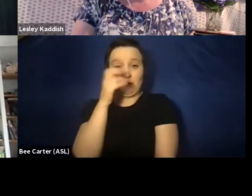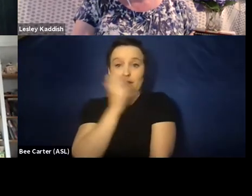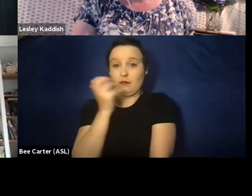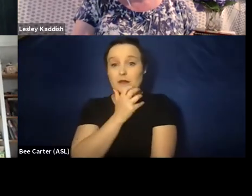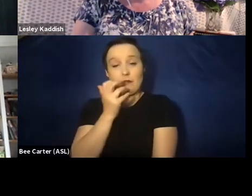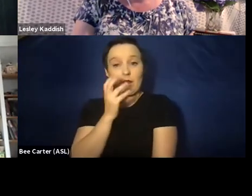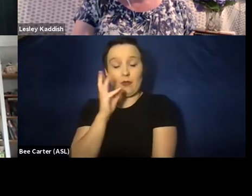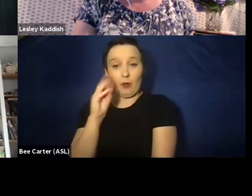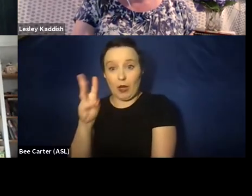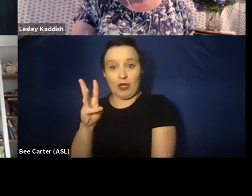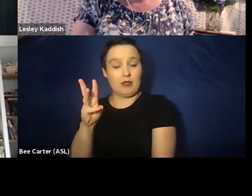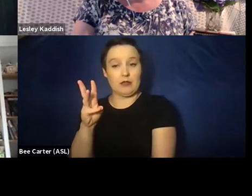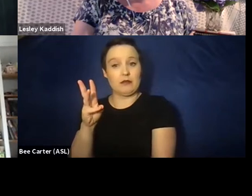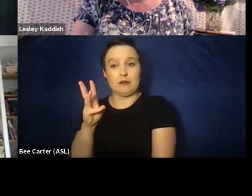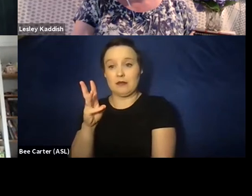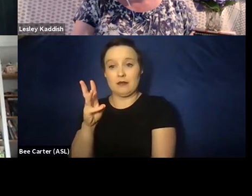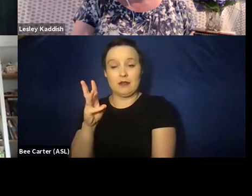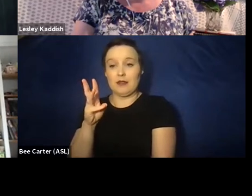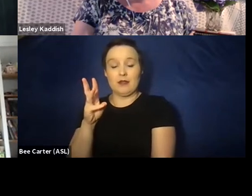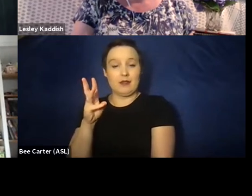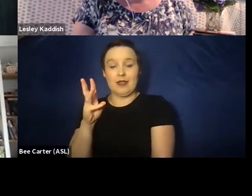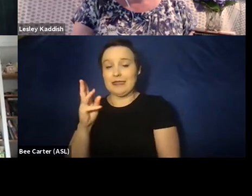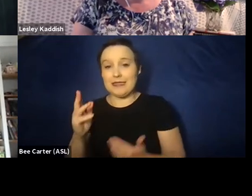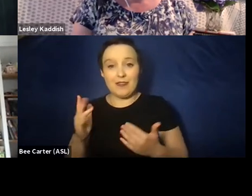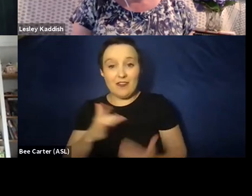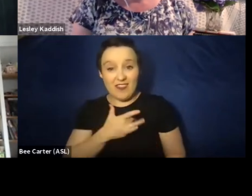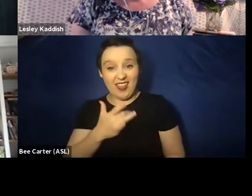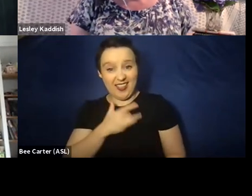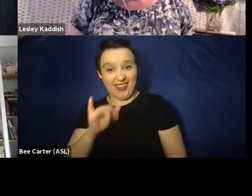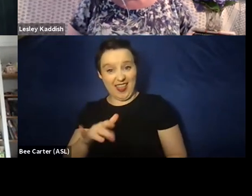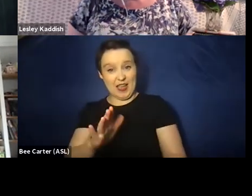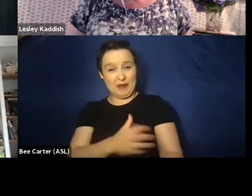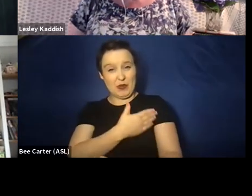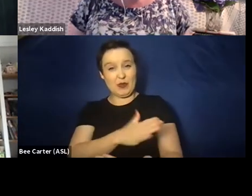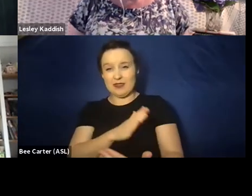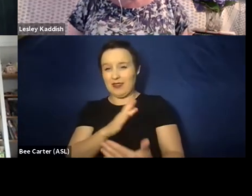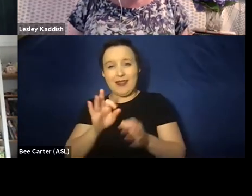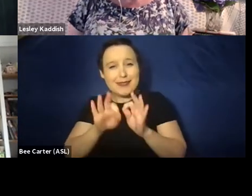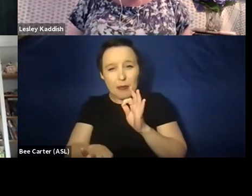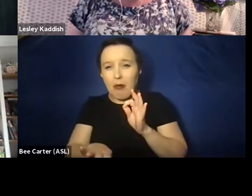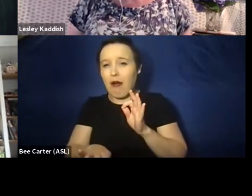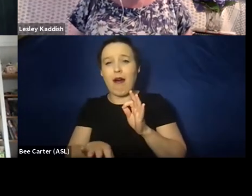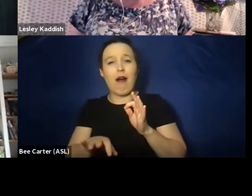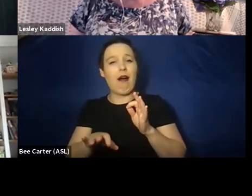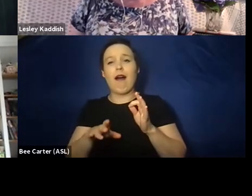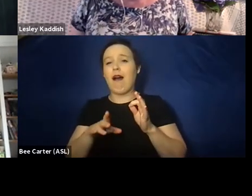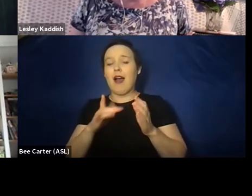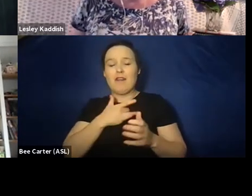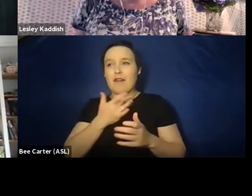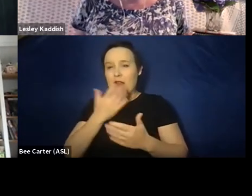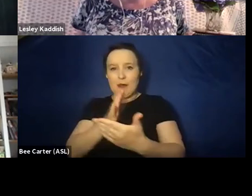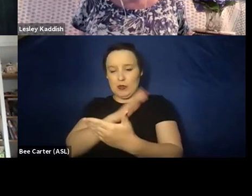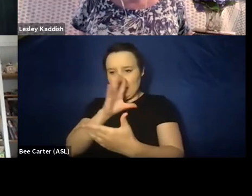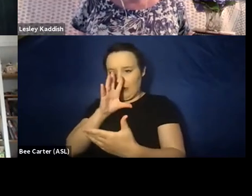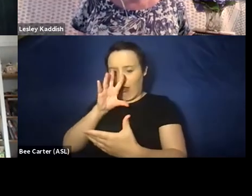how easy it was to feel the music, to be inside the music, how fascinating